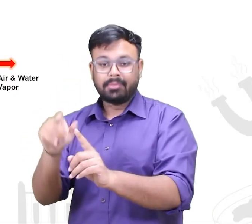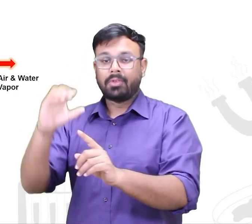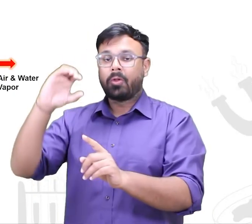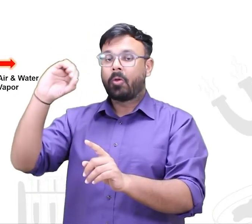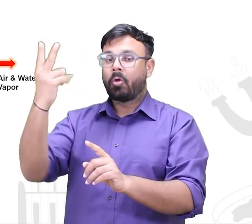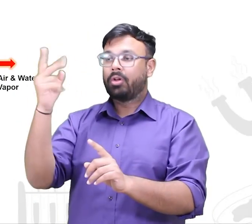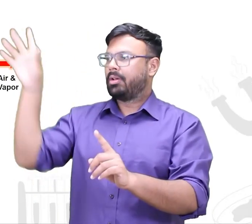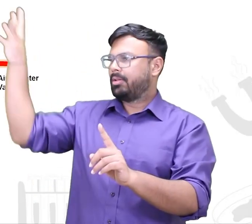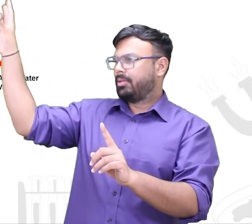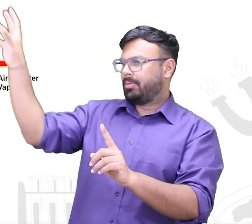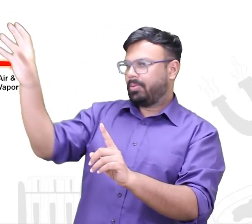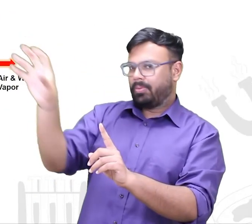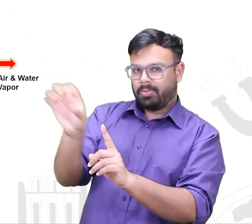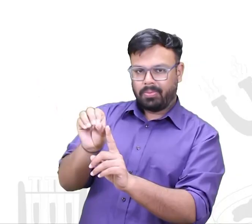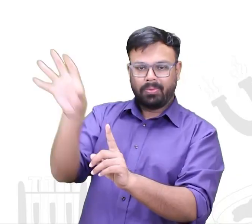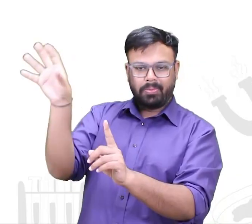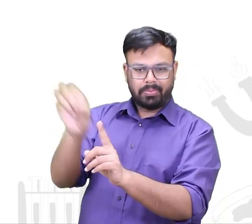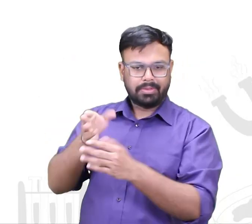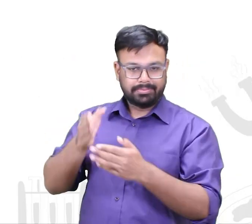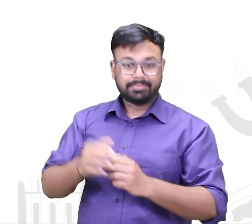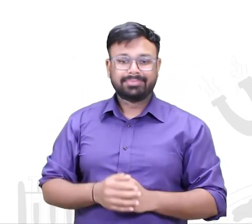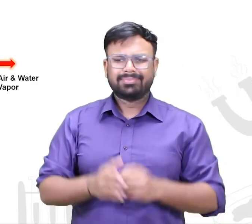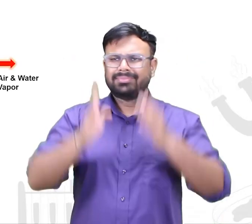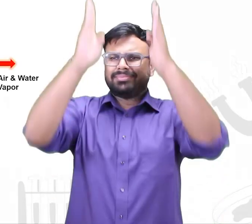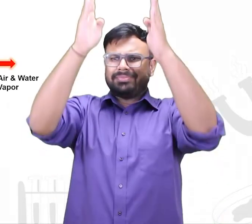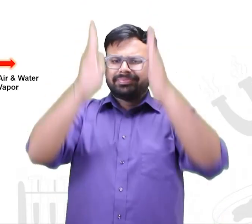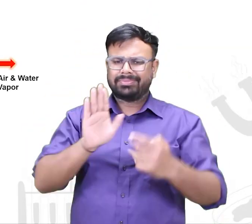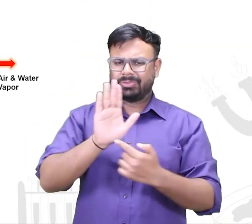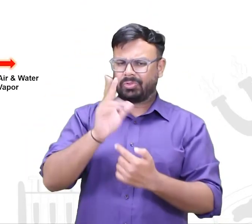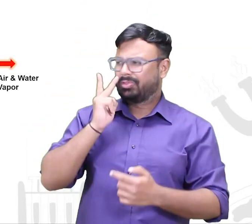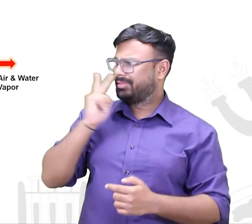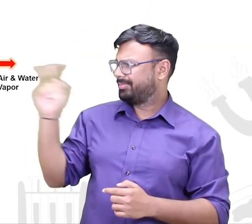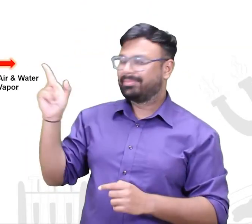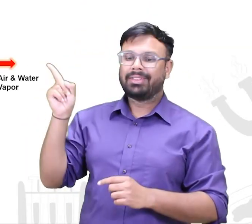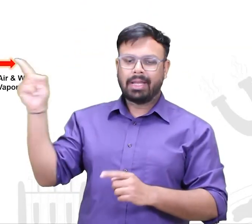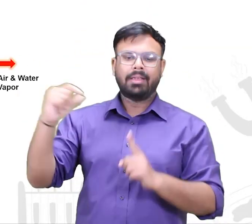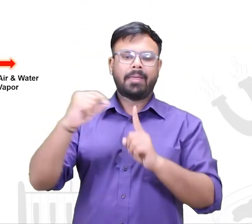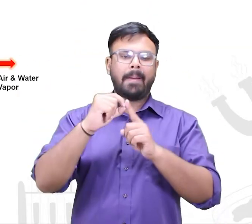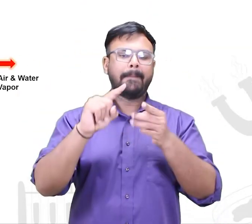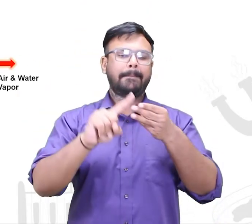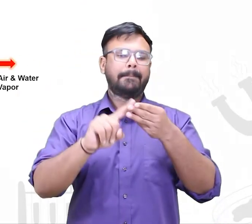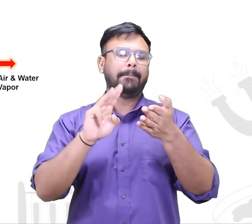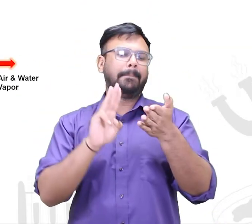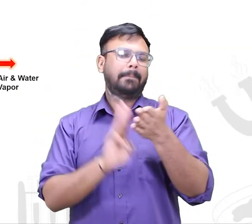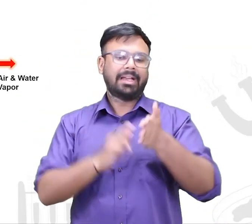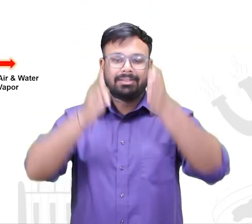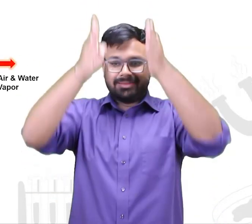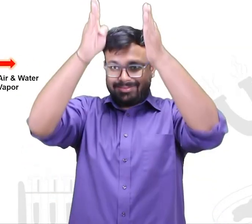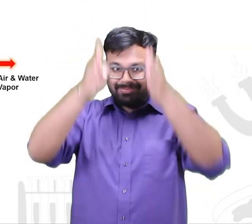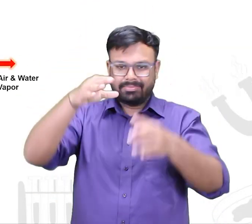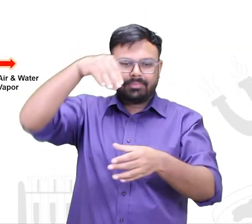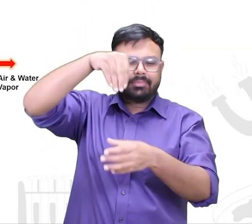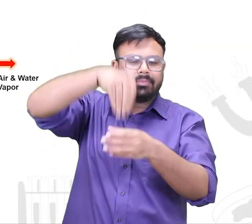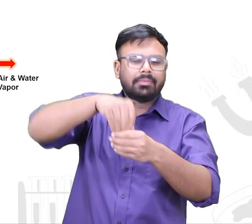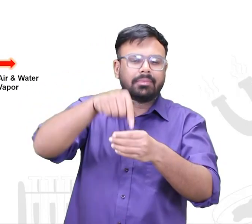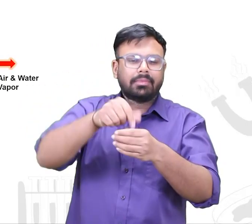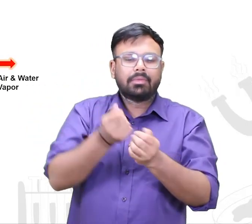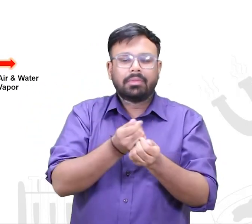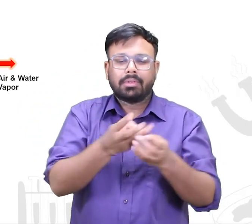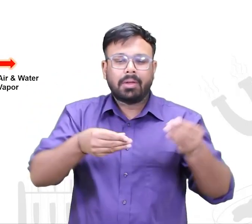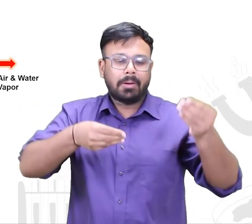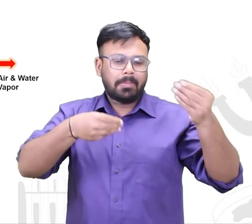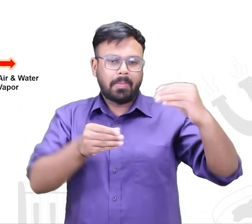so that the oxygen can pass through it. PEM. The PEM is a thin, solid organic compound, typically